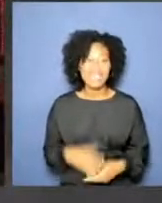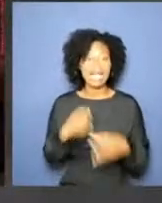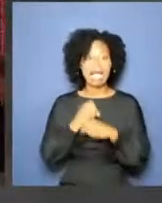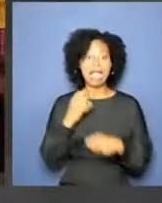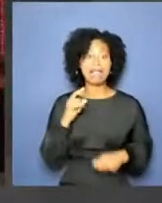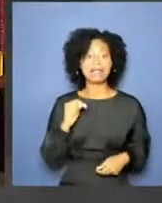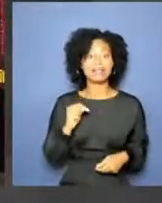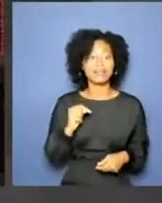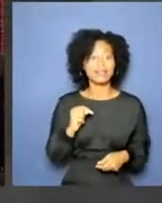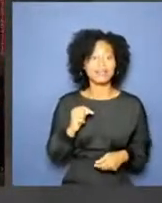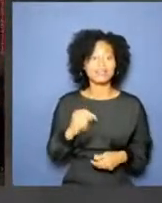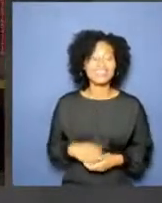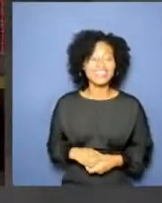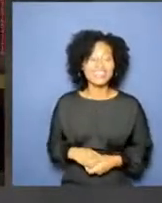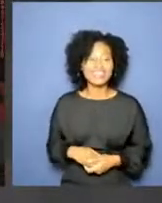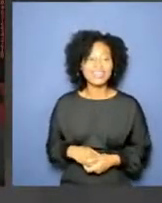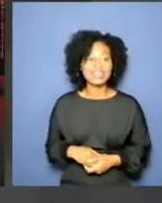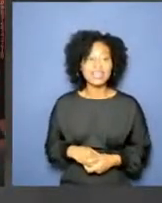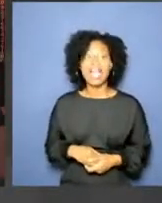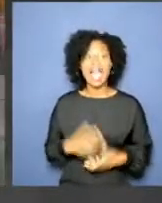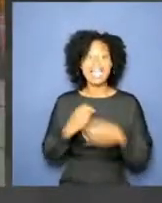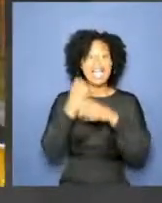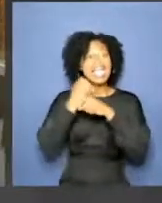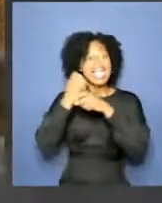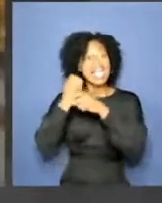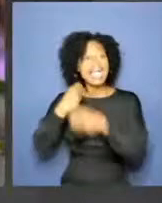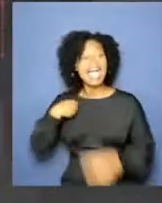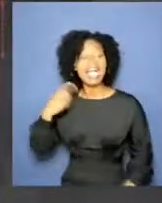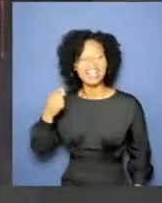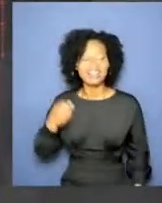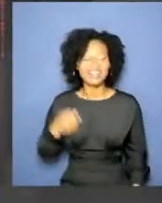falls. I'm I trying. got her. Okay, we can do this.